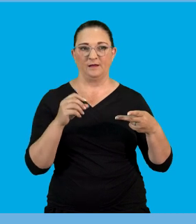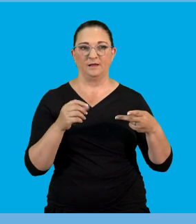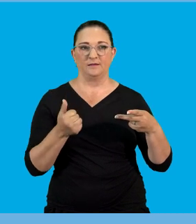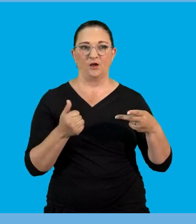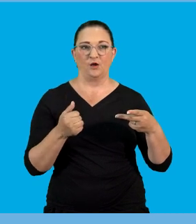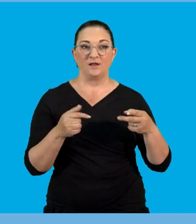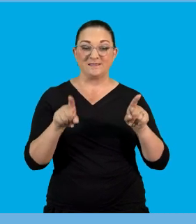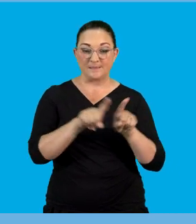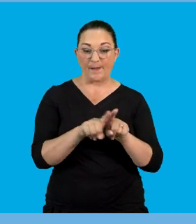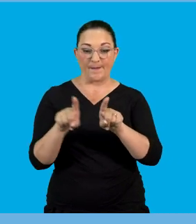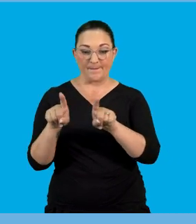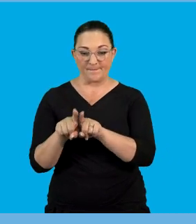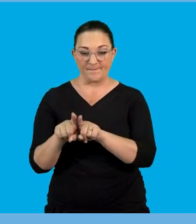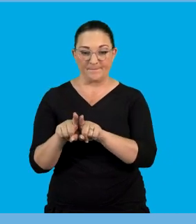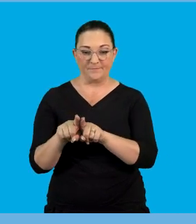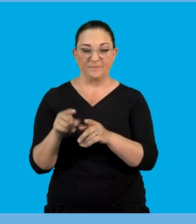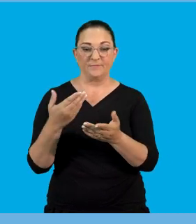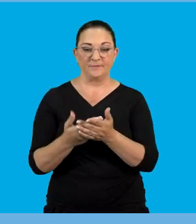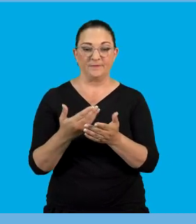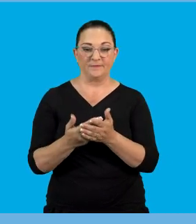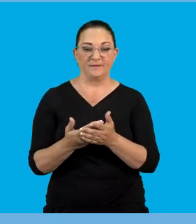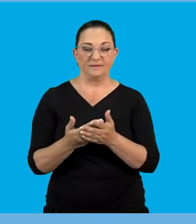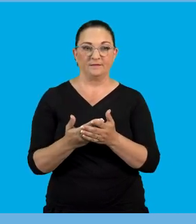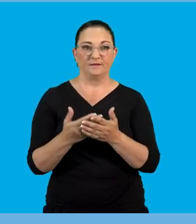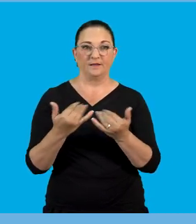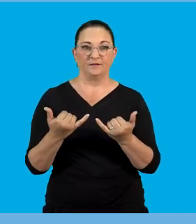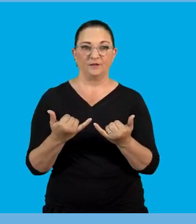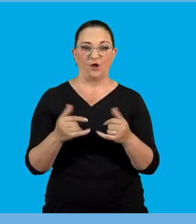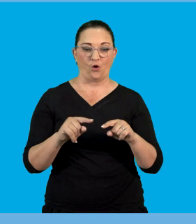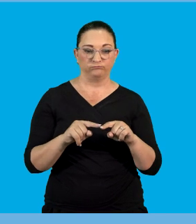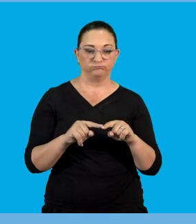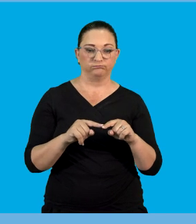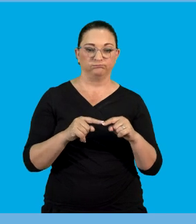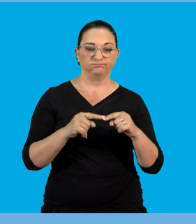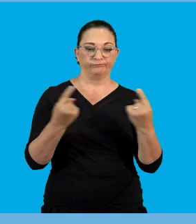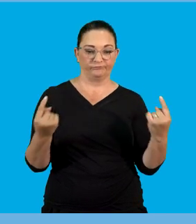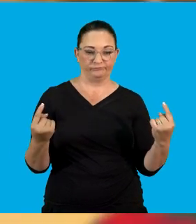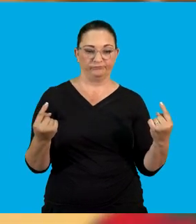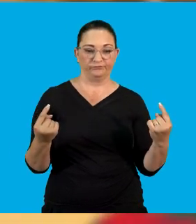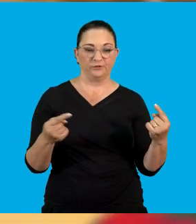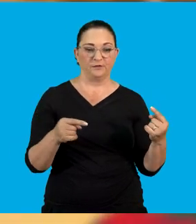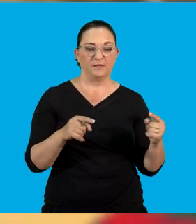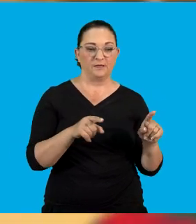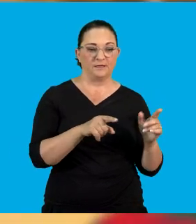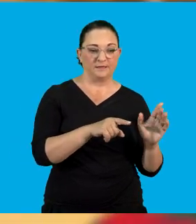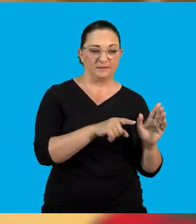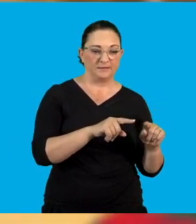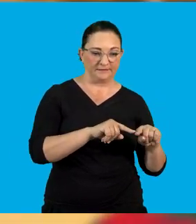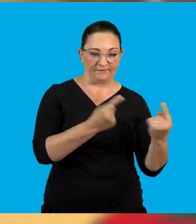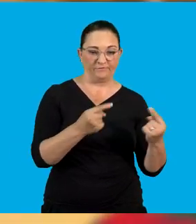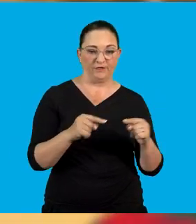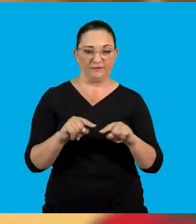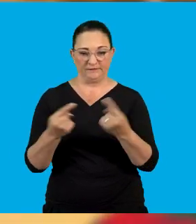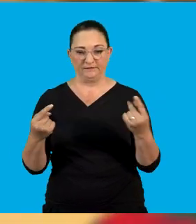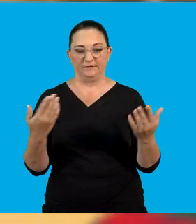repel, and opposite charges attract. So like charges repel, moving away from each other, and unlike charges or